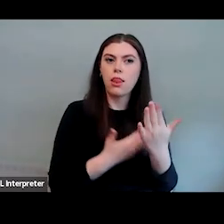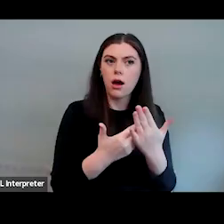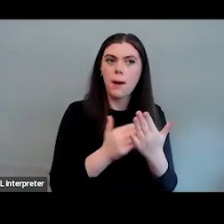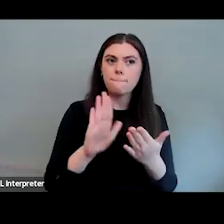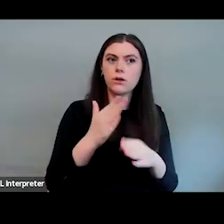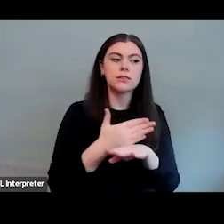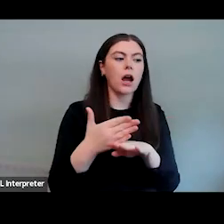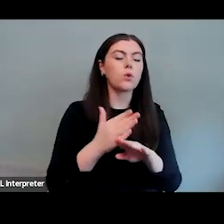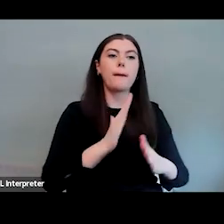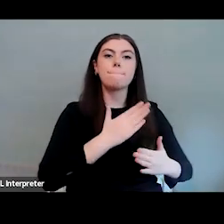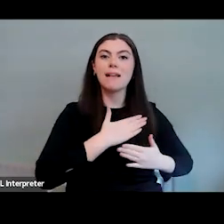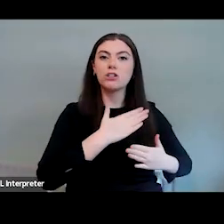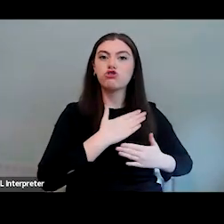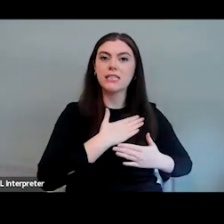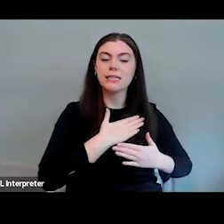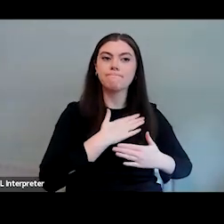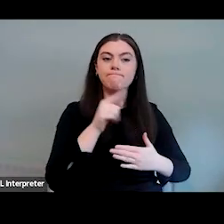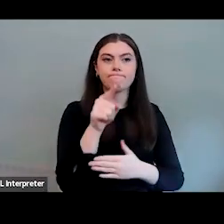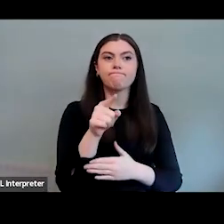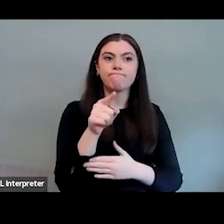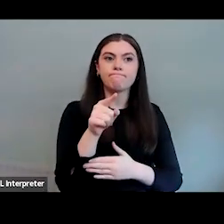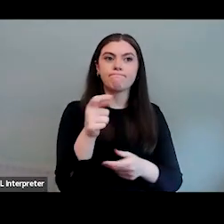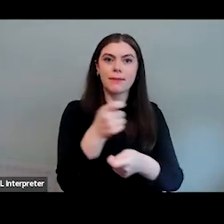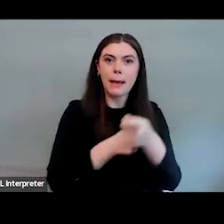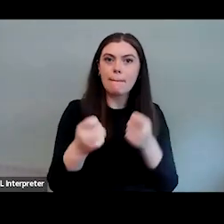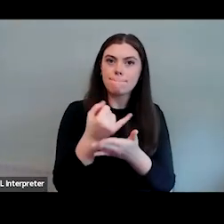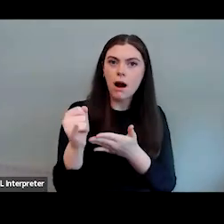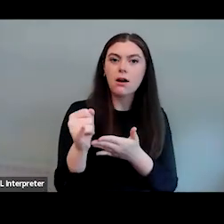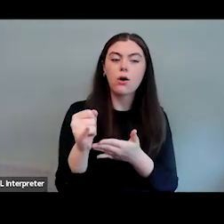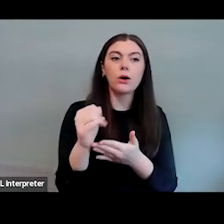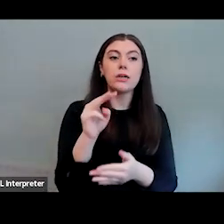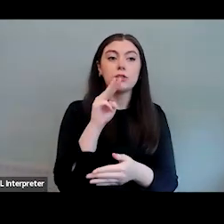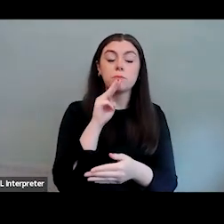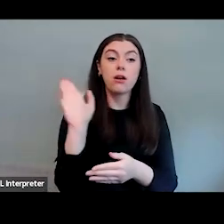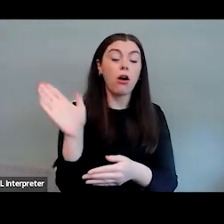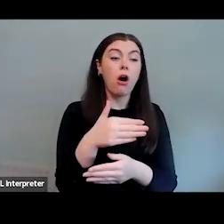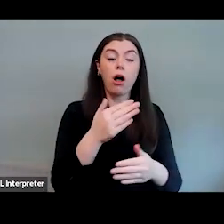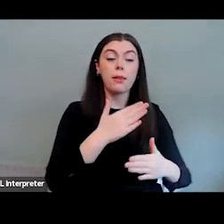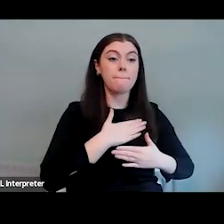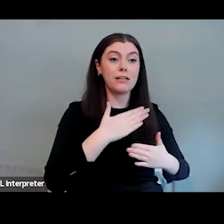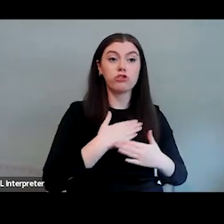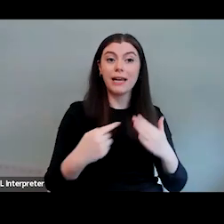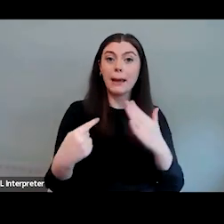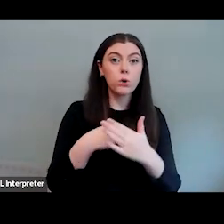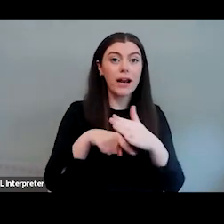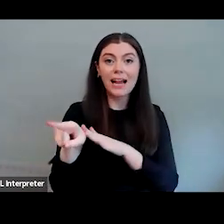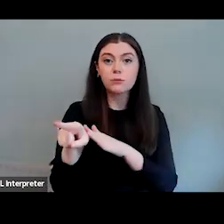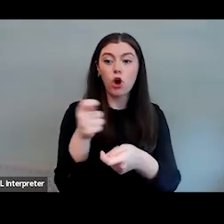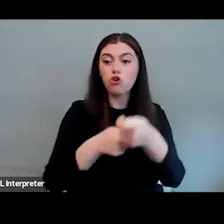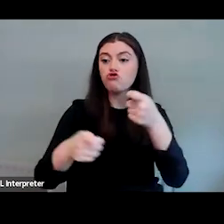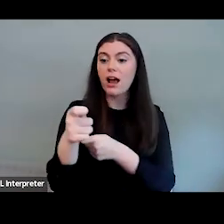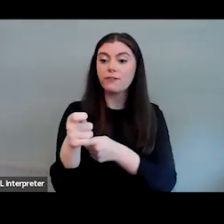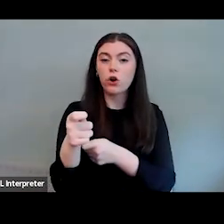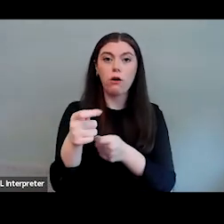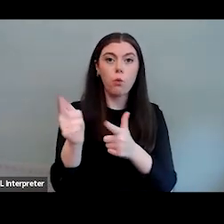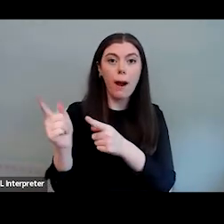embargo. It needs to start with ending all military export, import, and transfer of weapons and military